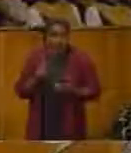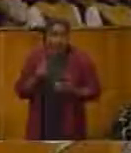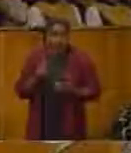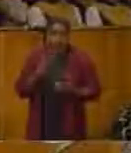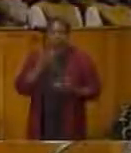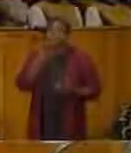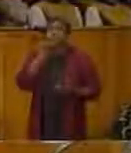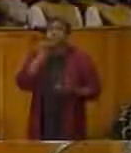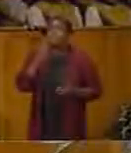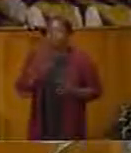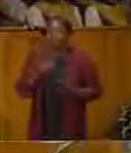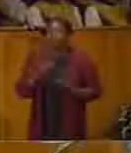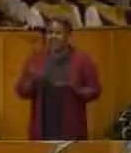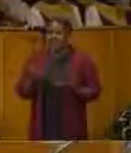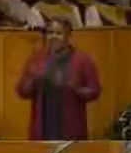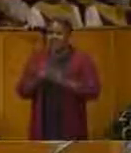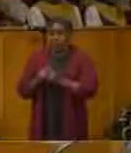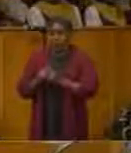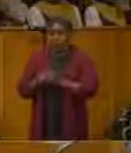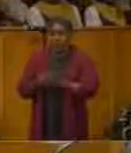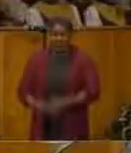do bad things